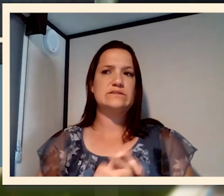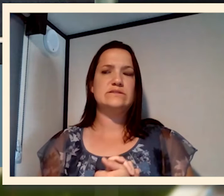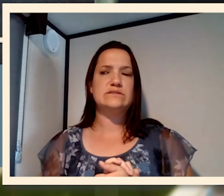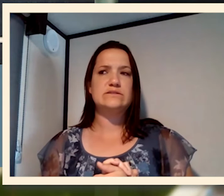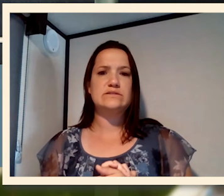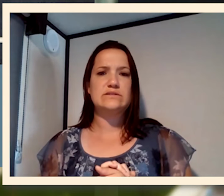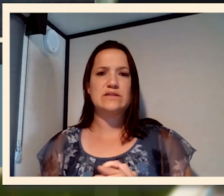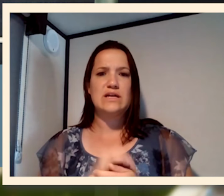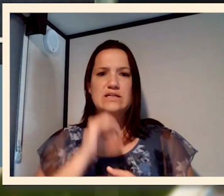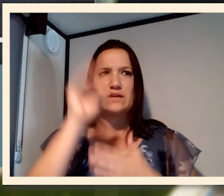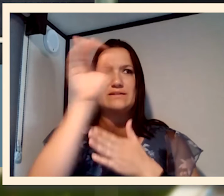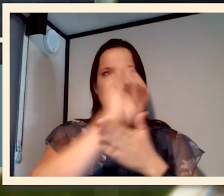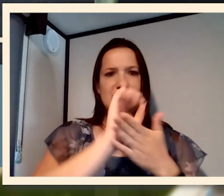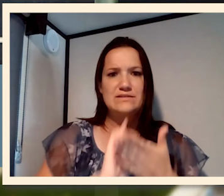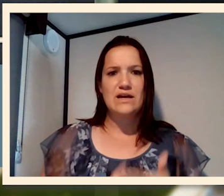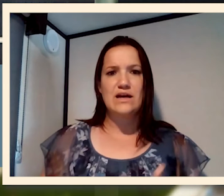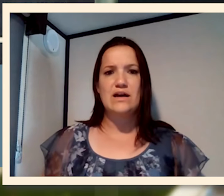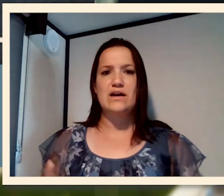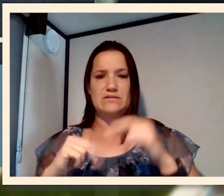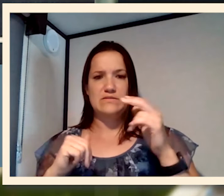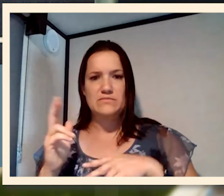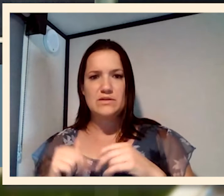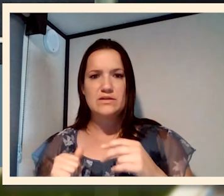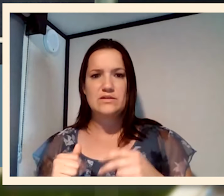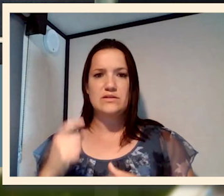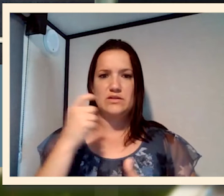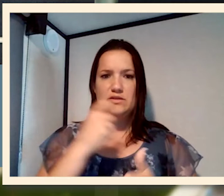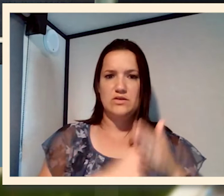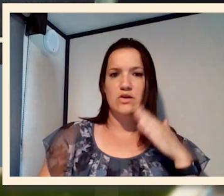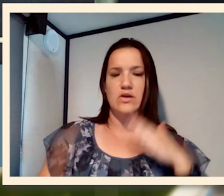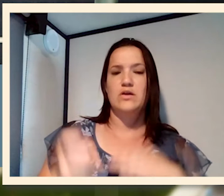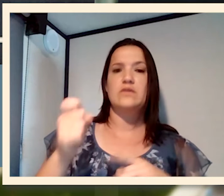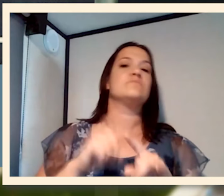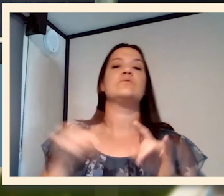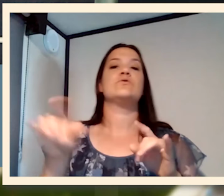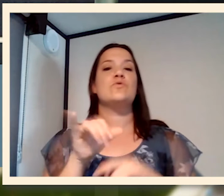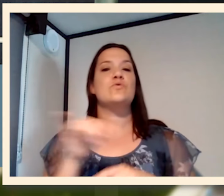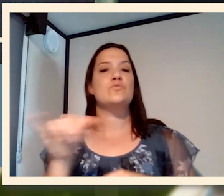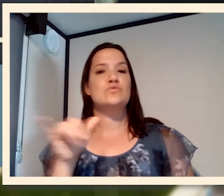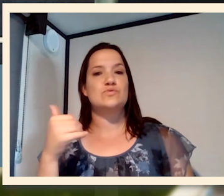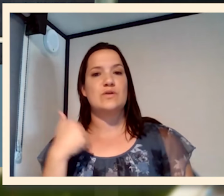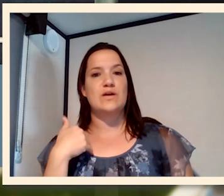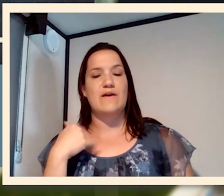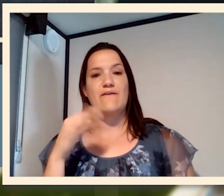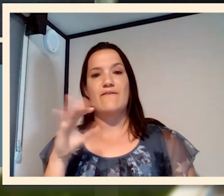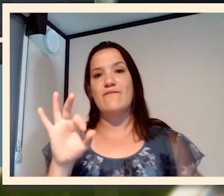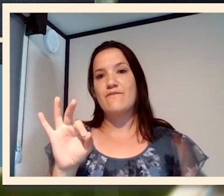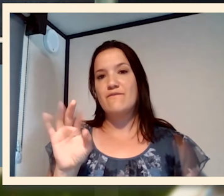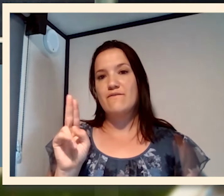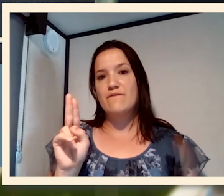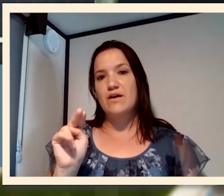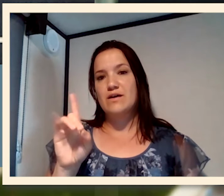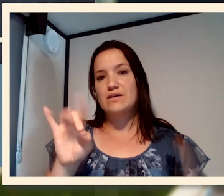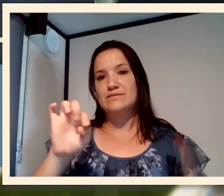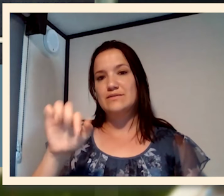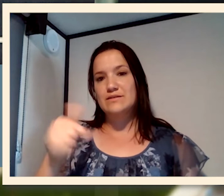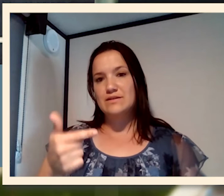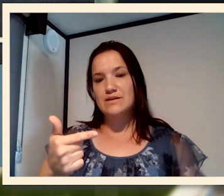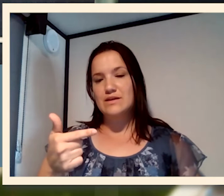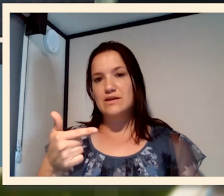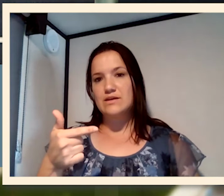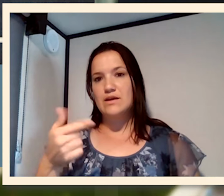communication, where it's not just the design and the layout of the building and the cost, but I also have